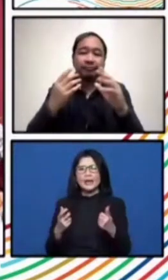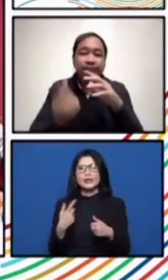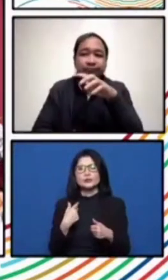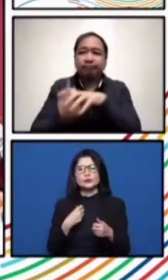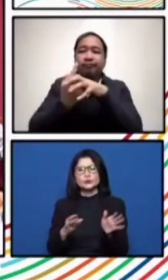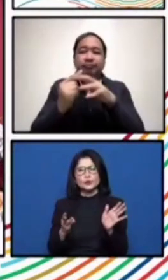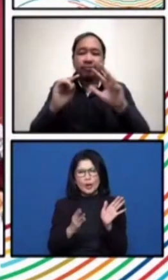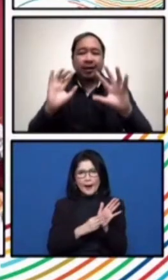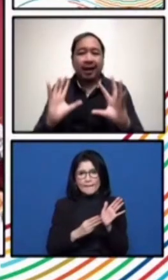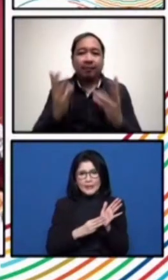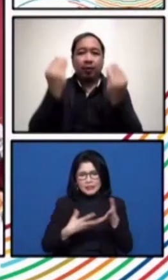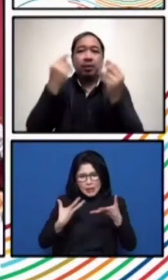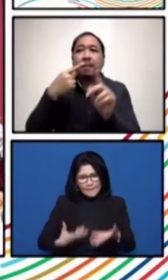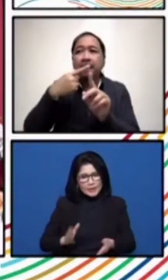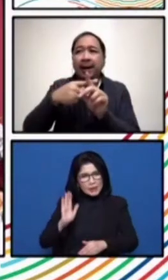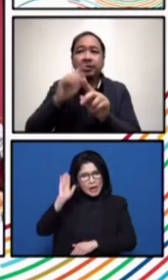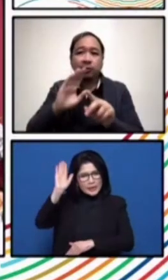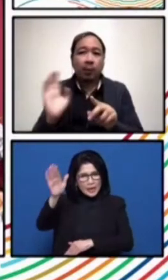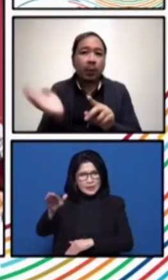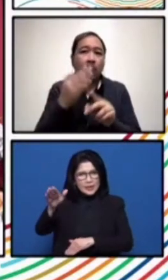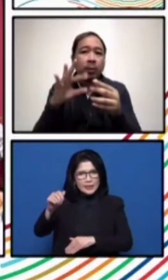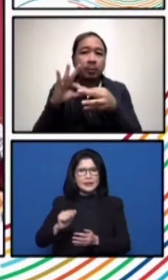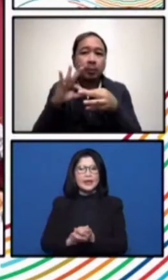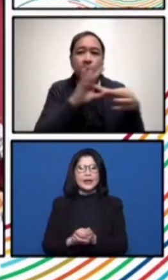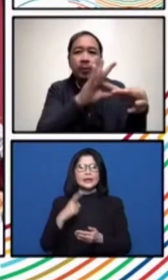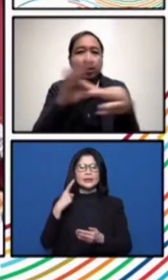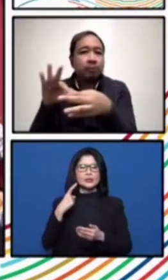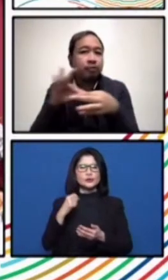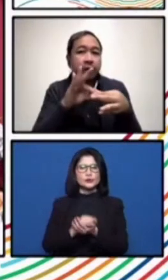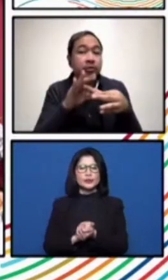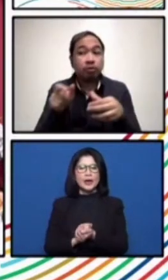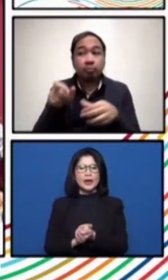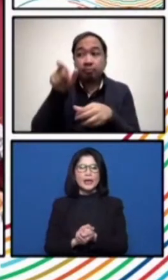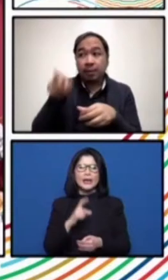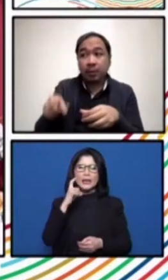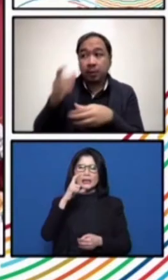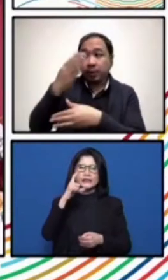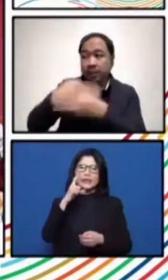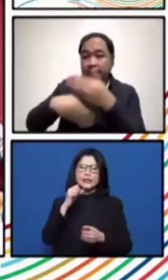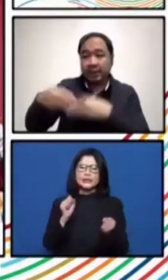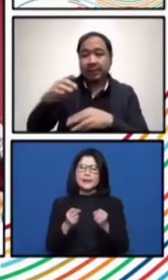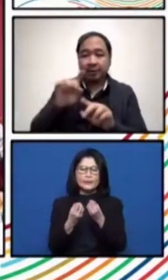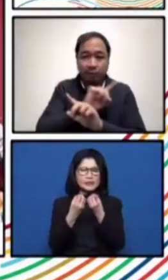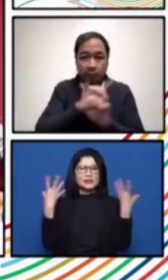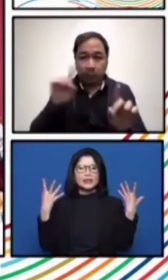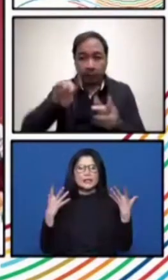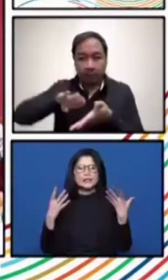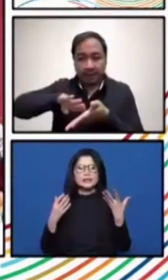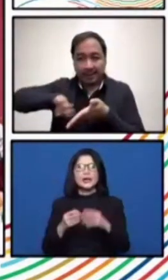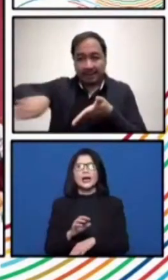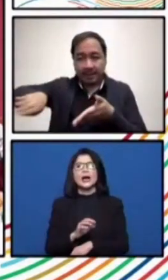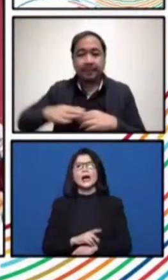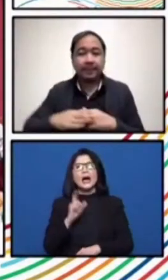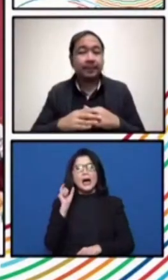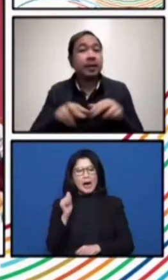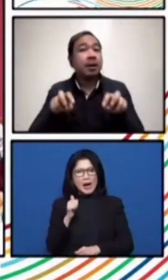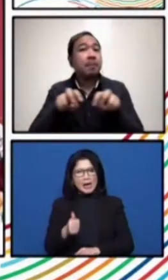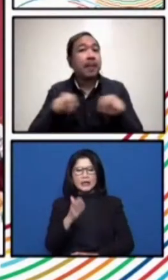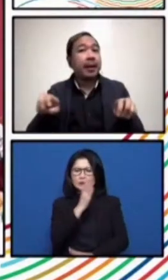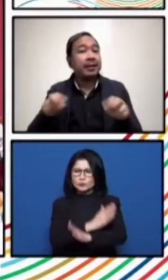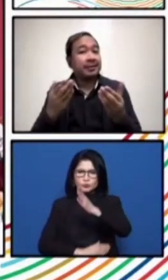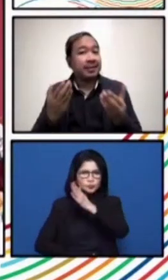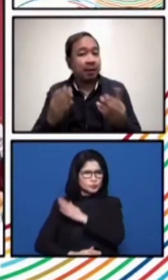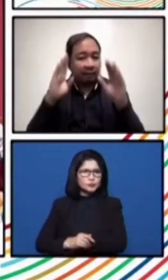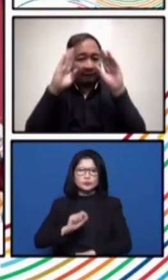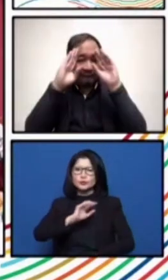approaches that ensure that persons with disabilities will not be left behind our panel today will focus on some of the forward-looking